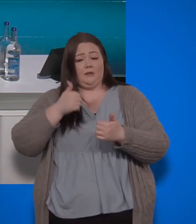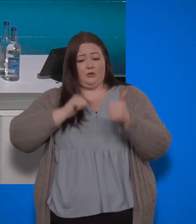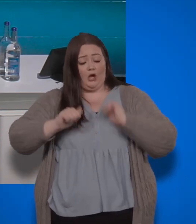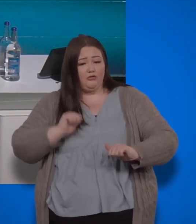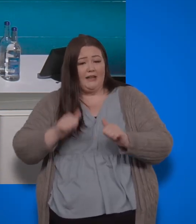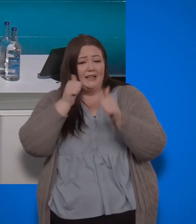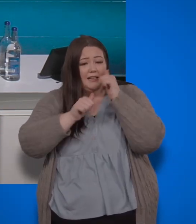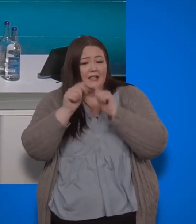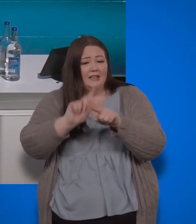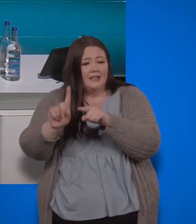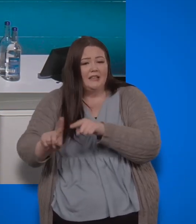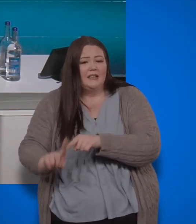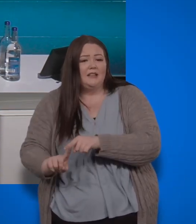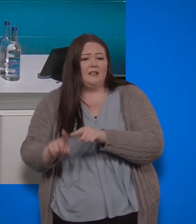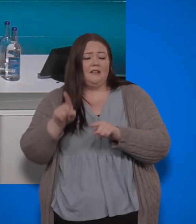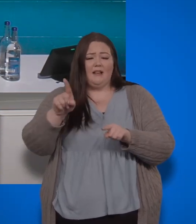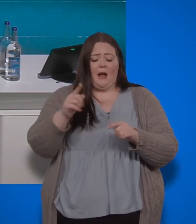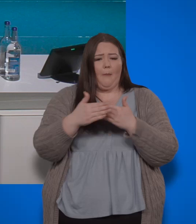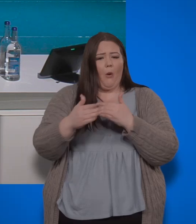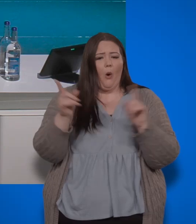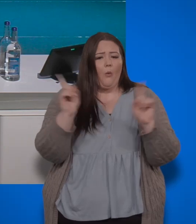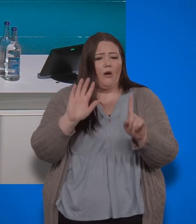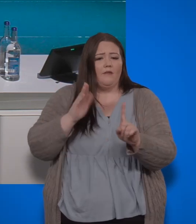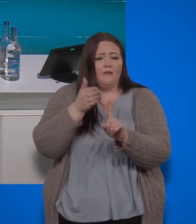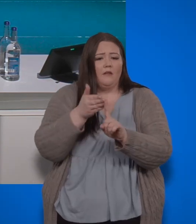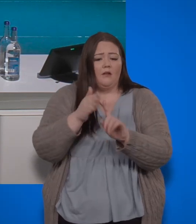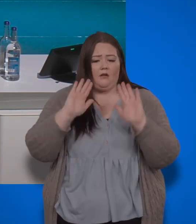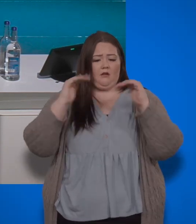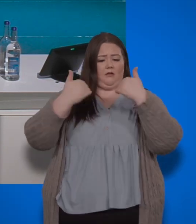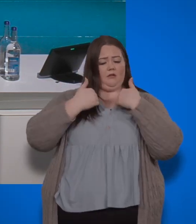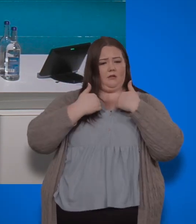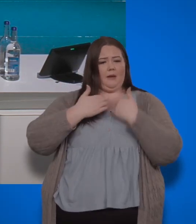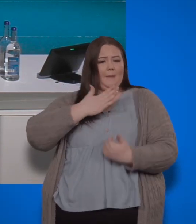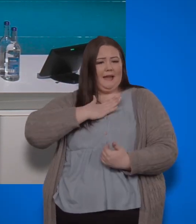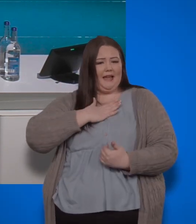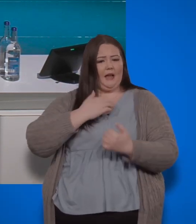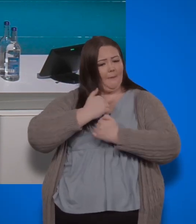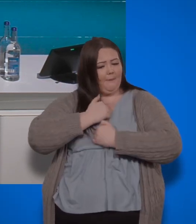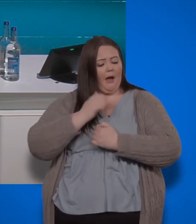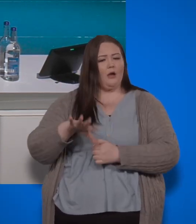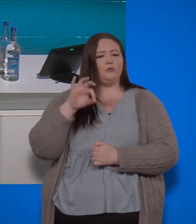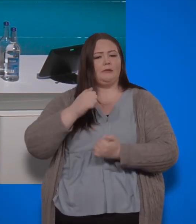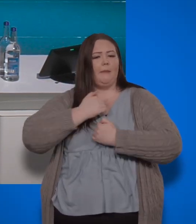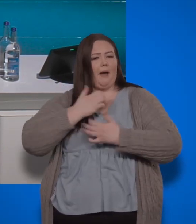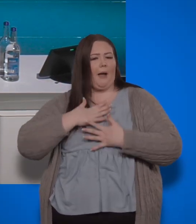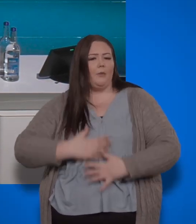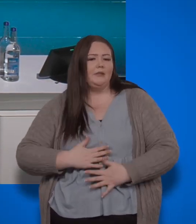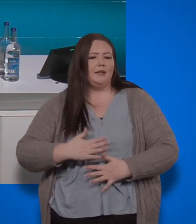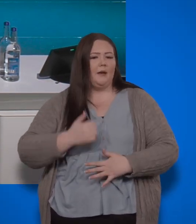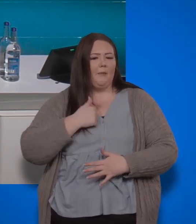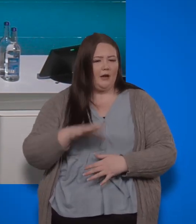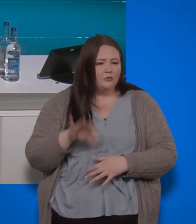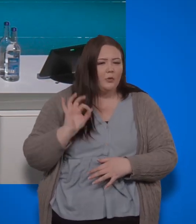surgery, the low-tech transhumanism, this is so much about me and my body and my choices.